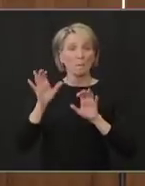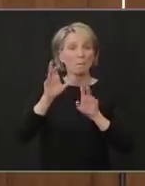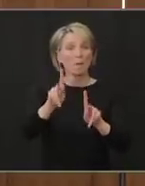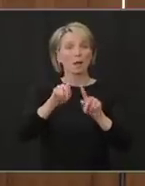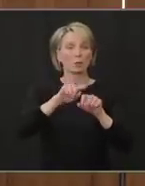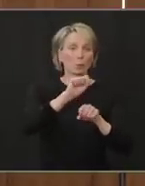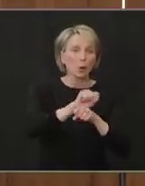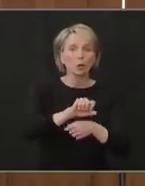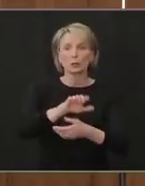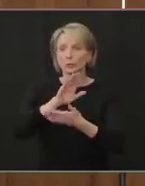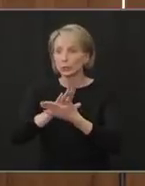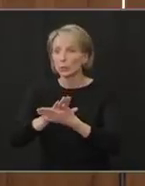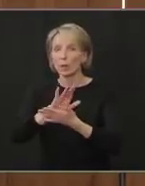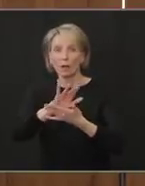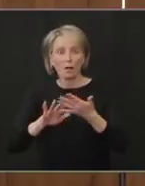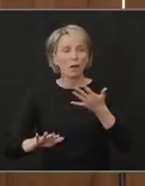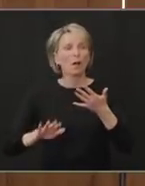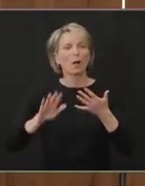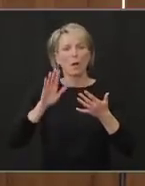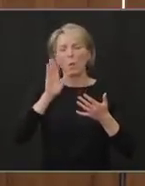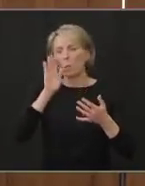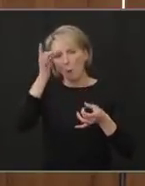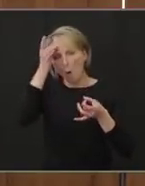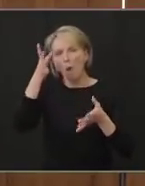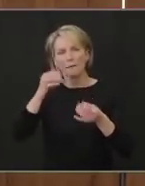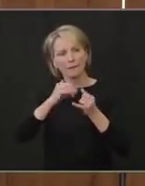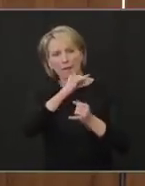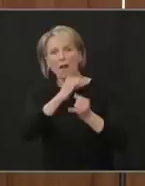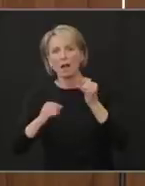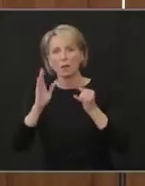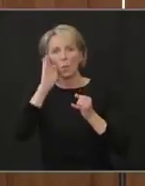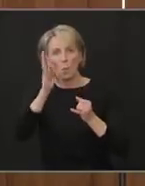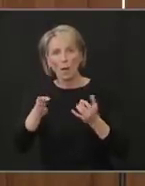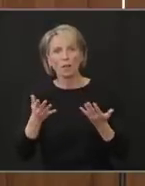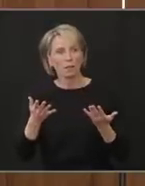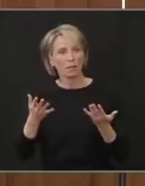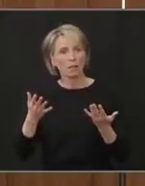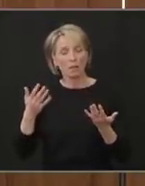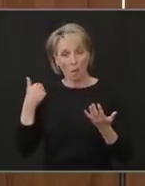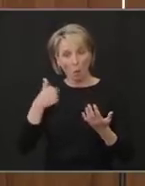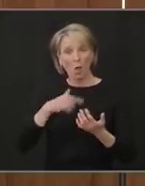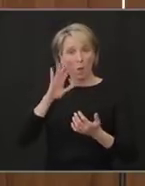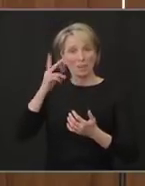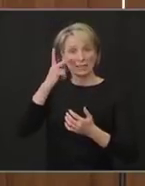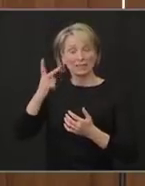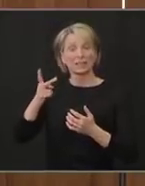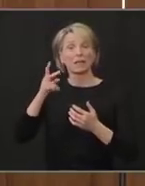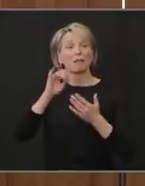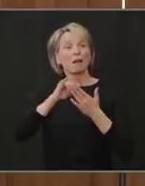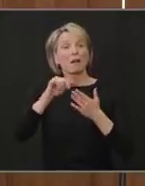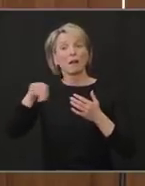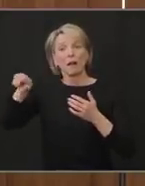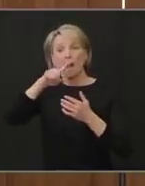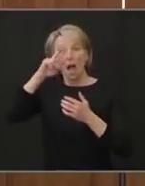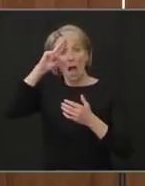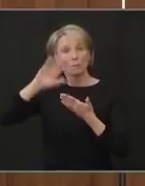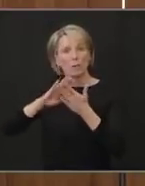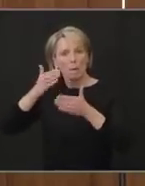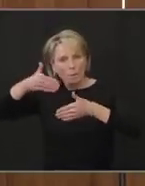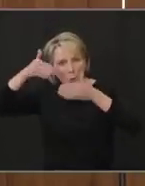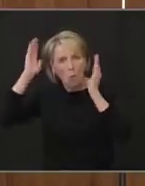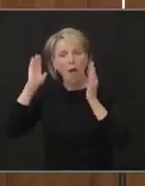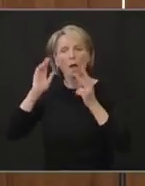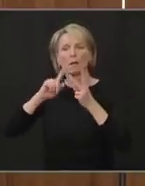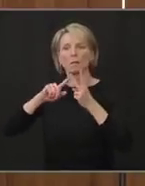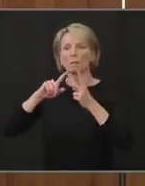literally. And we're going to see the hospital systems of this country deluged and overwhelmed.